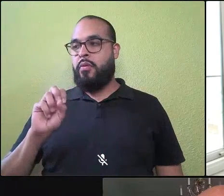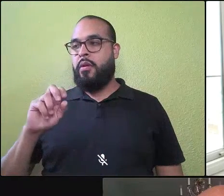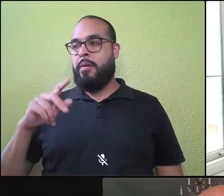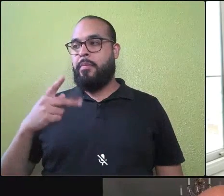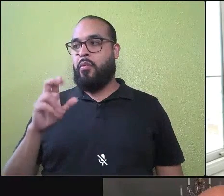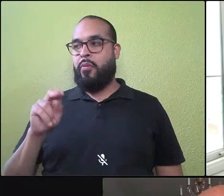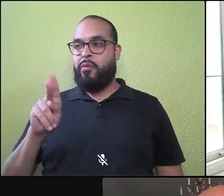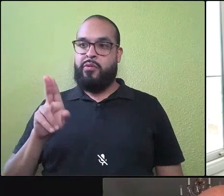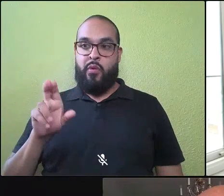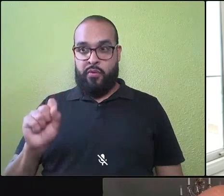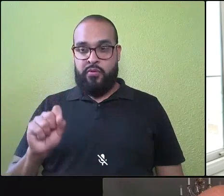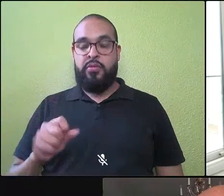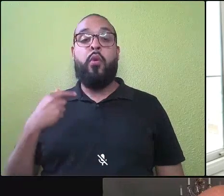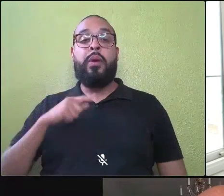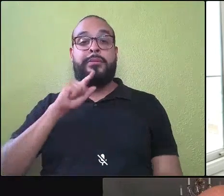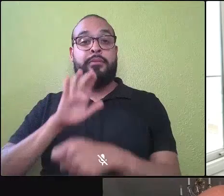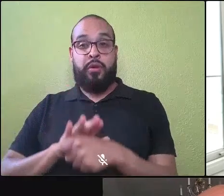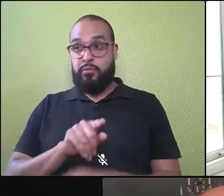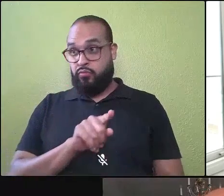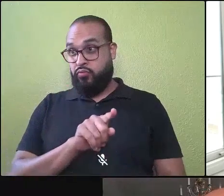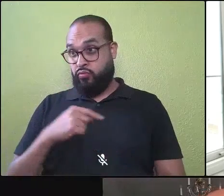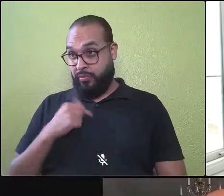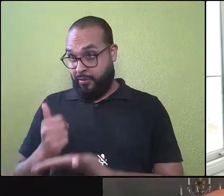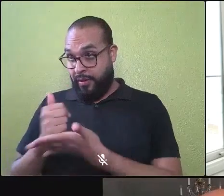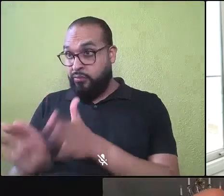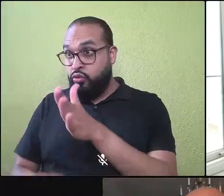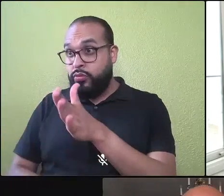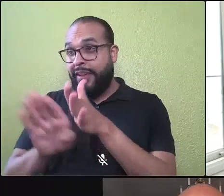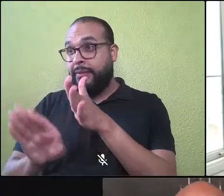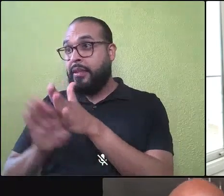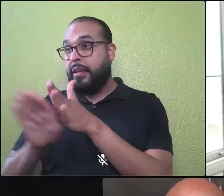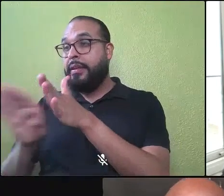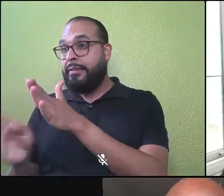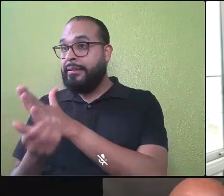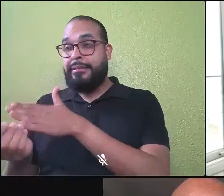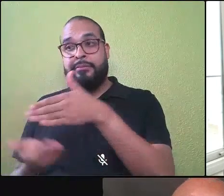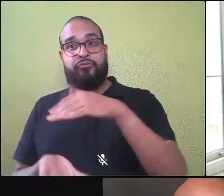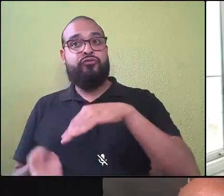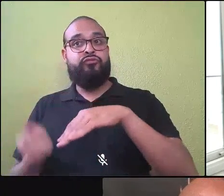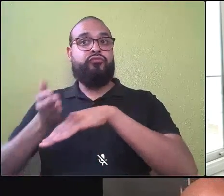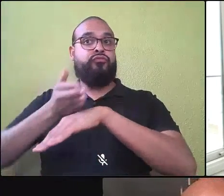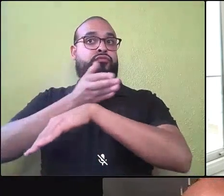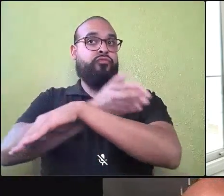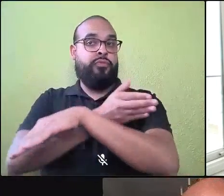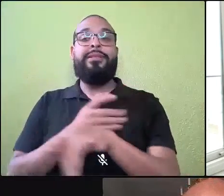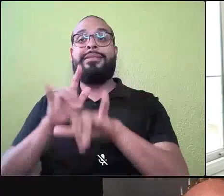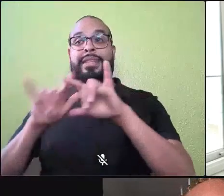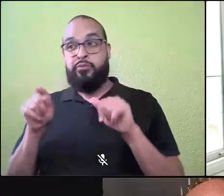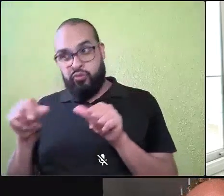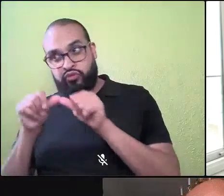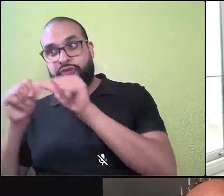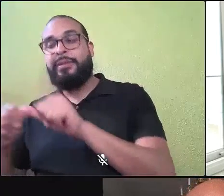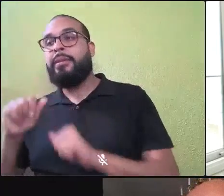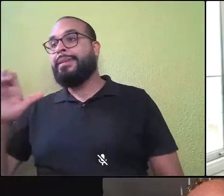them as CEOs and as human beings. And so through the last year and a half, through the pandemic, the racial justice uprising